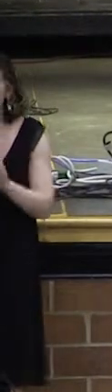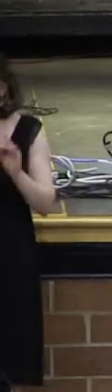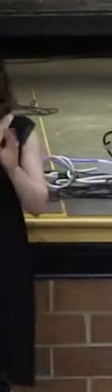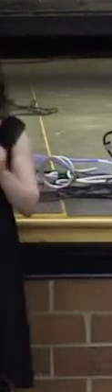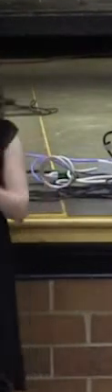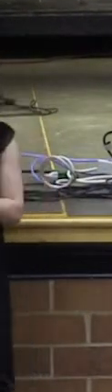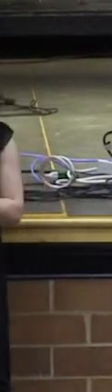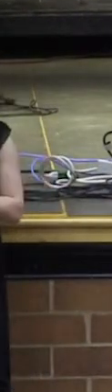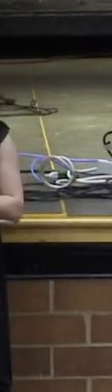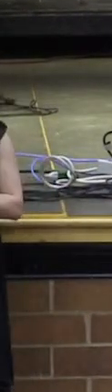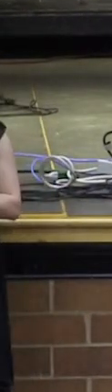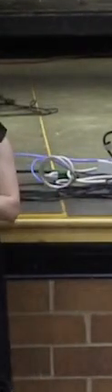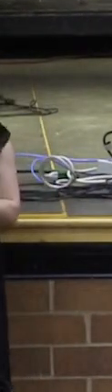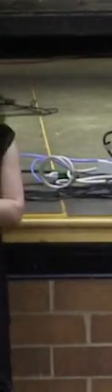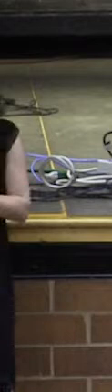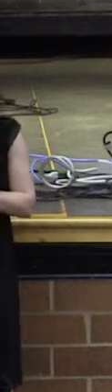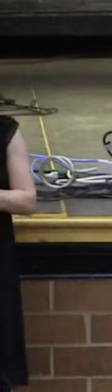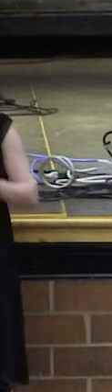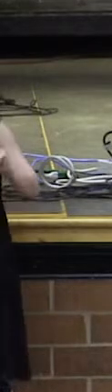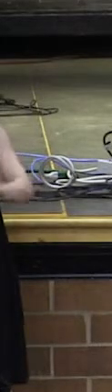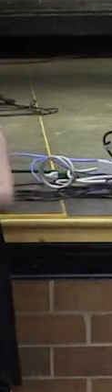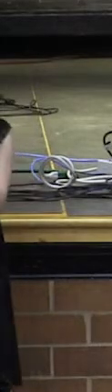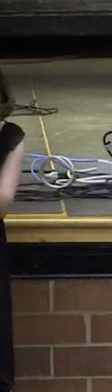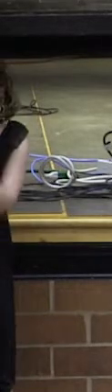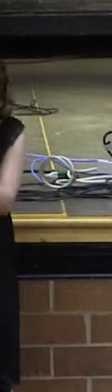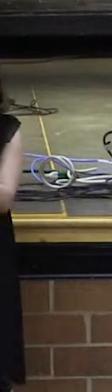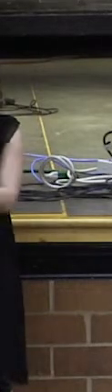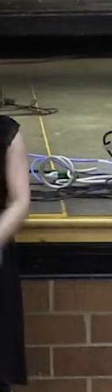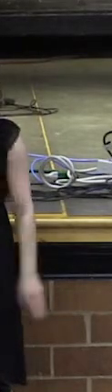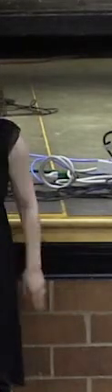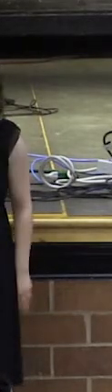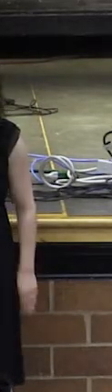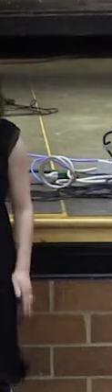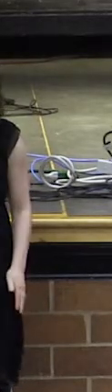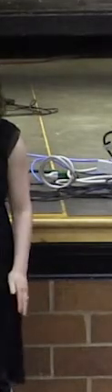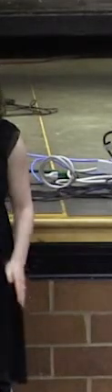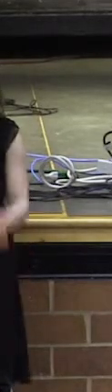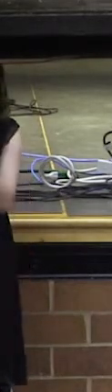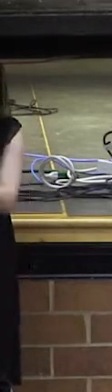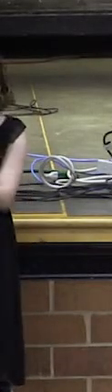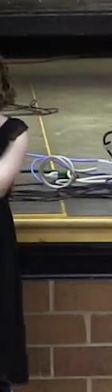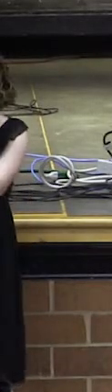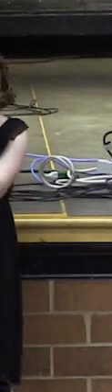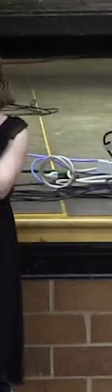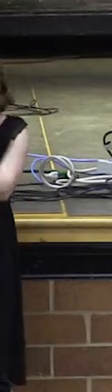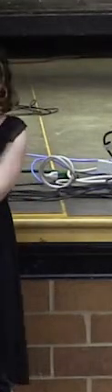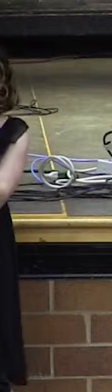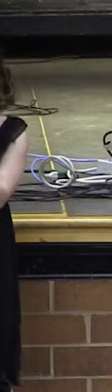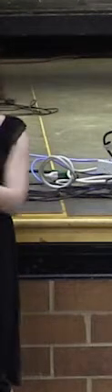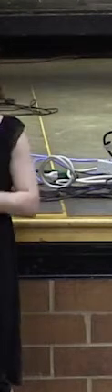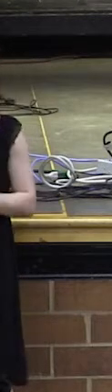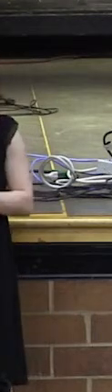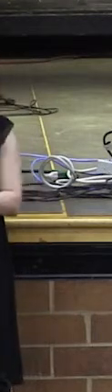to him going back to this powerful letter verse 22 of Revelation 2 it says behold talking